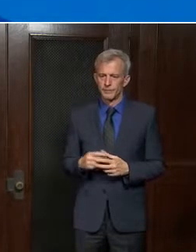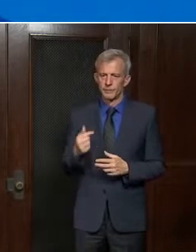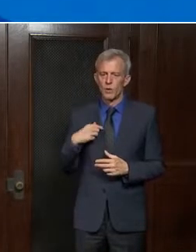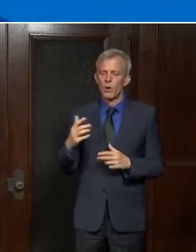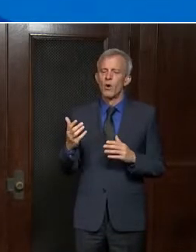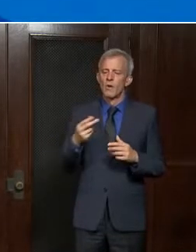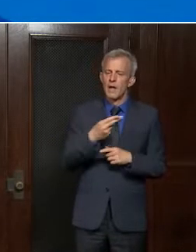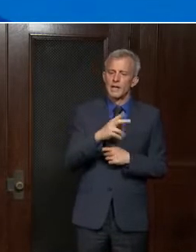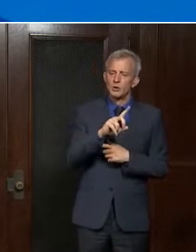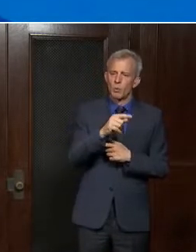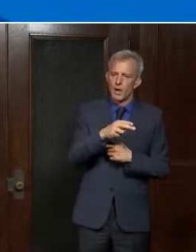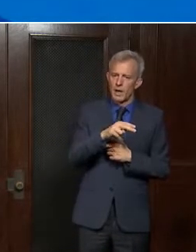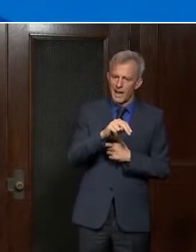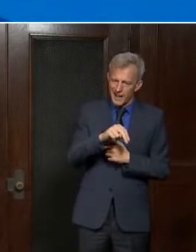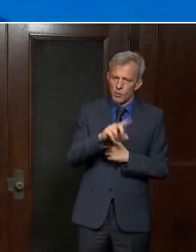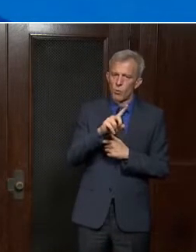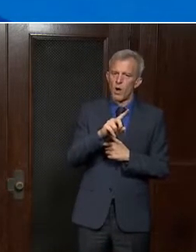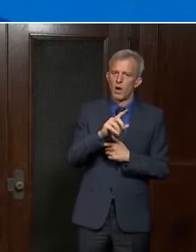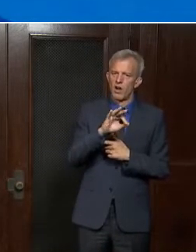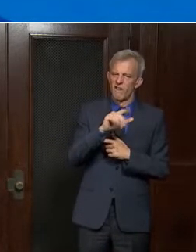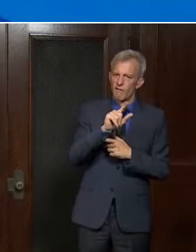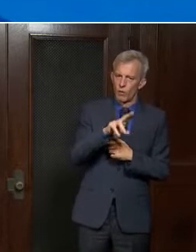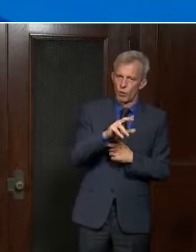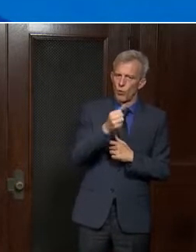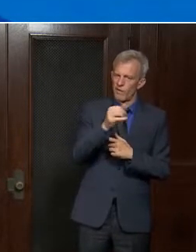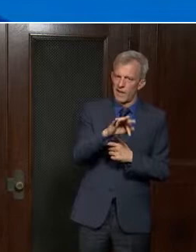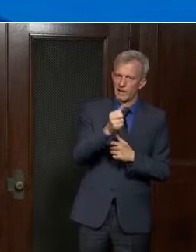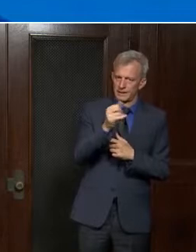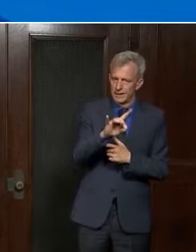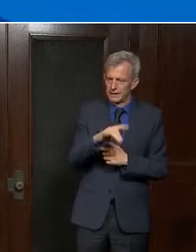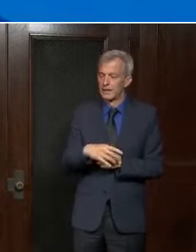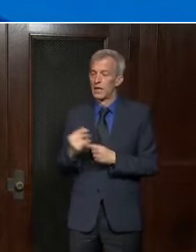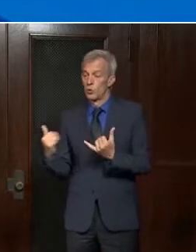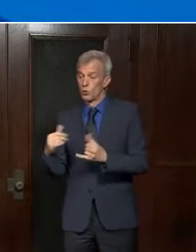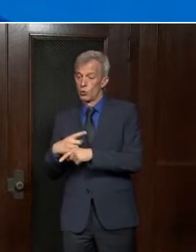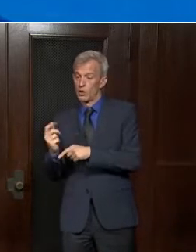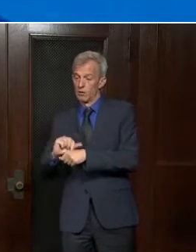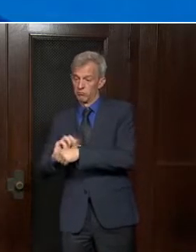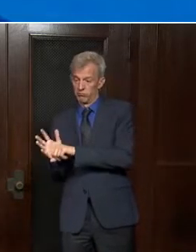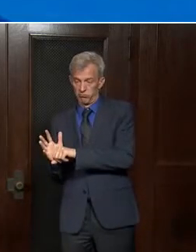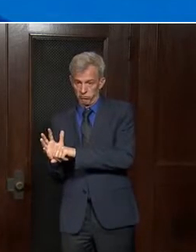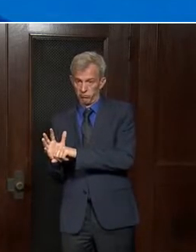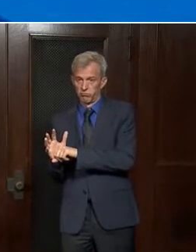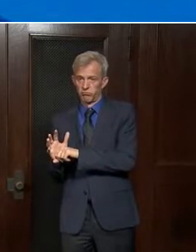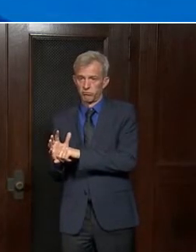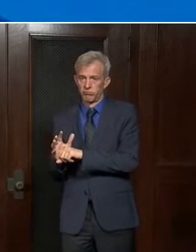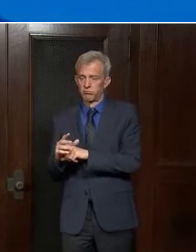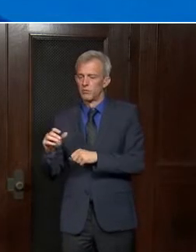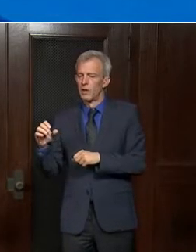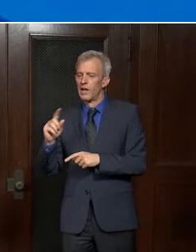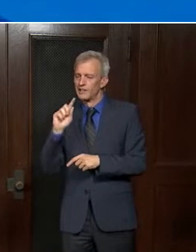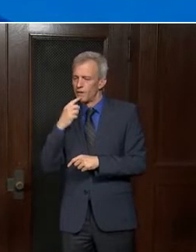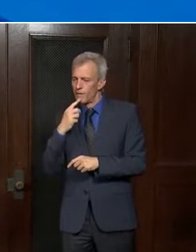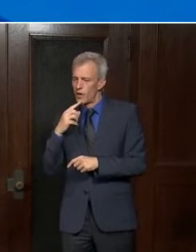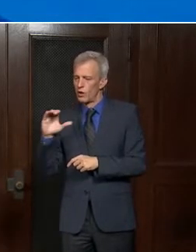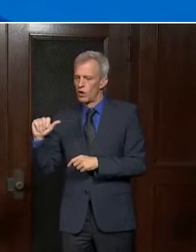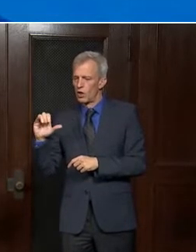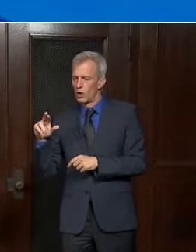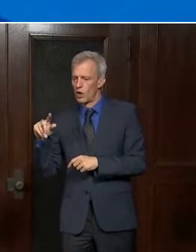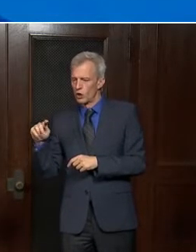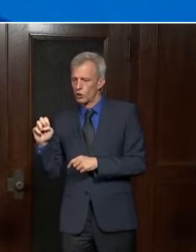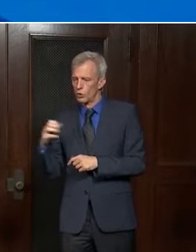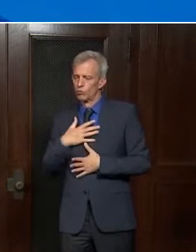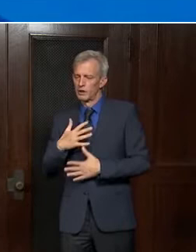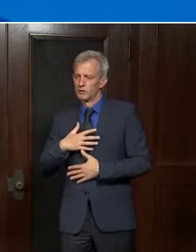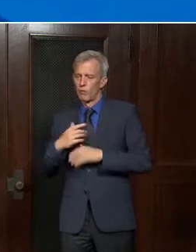H1N1 influenza of 1918 and today's novel coronavirus known as severe acute respiratory syndrome